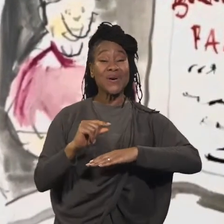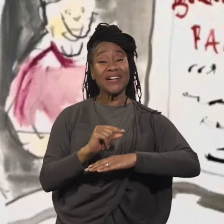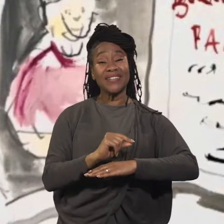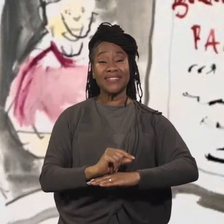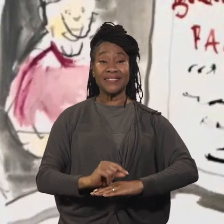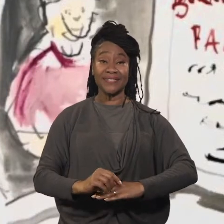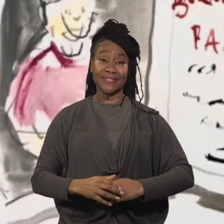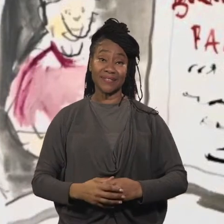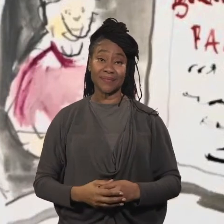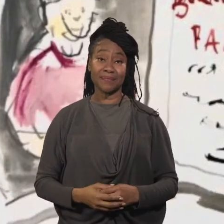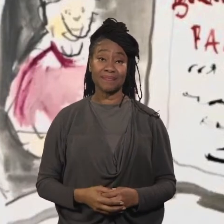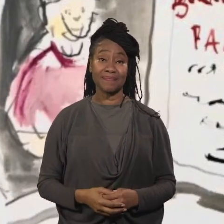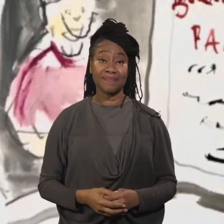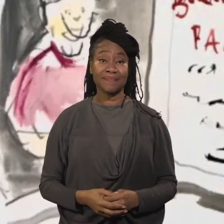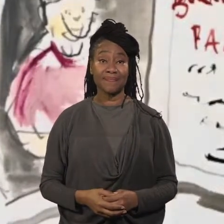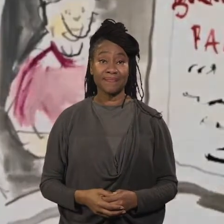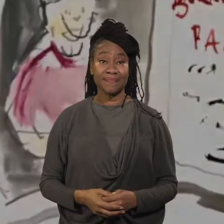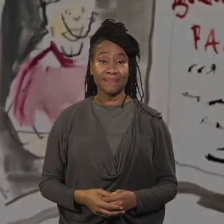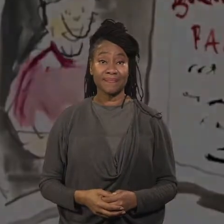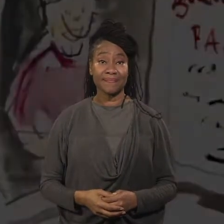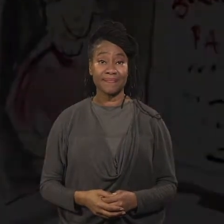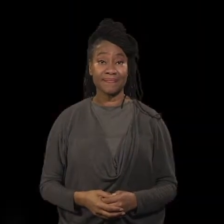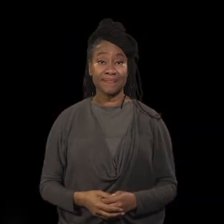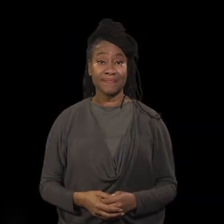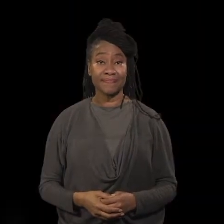their fill with